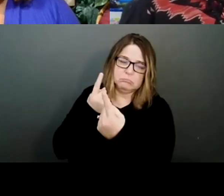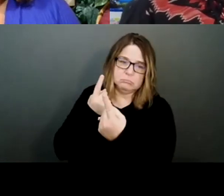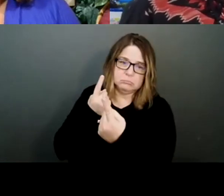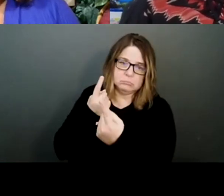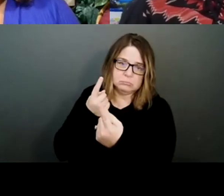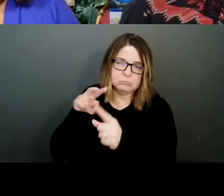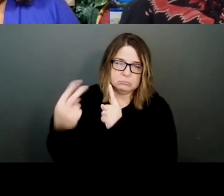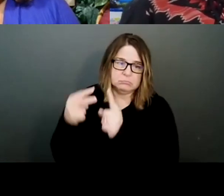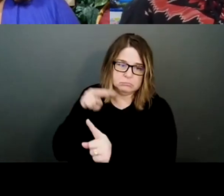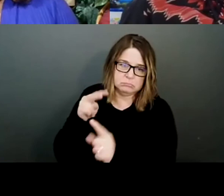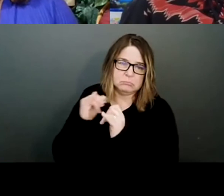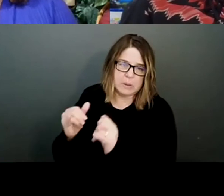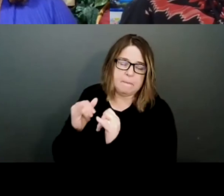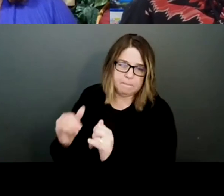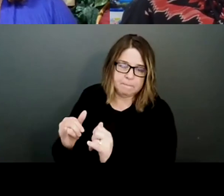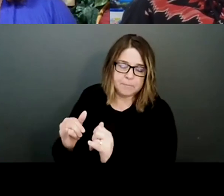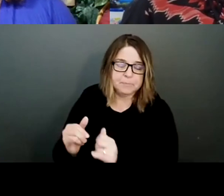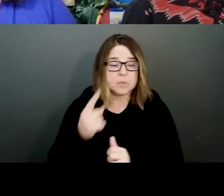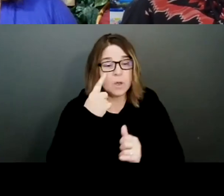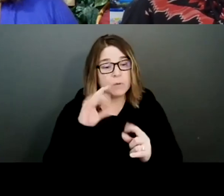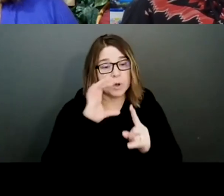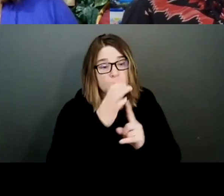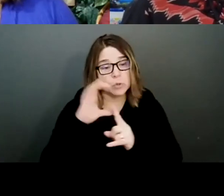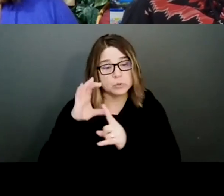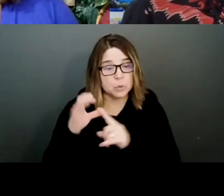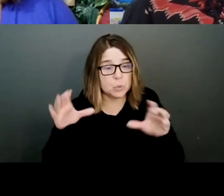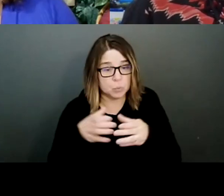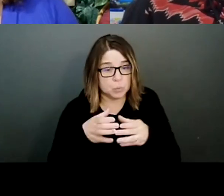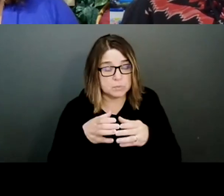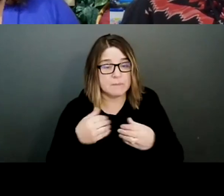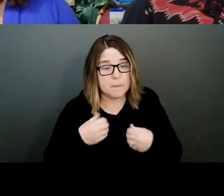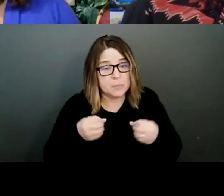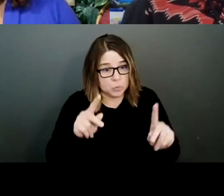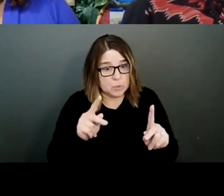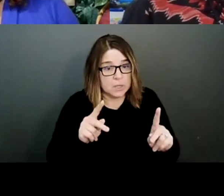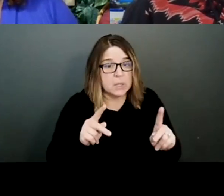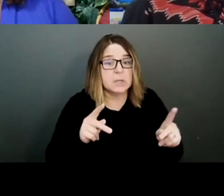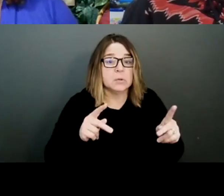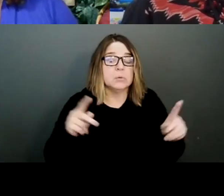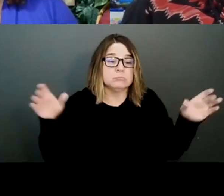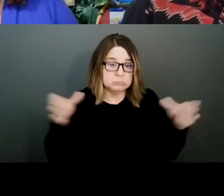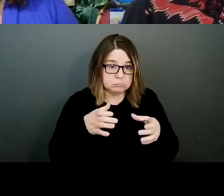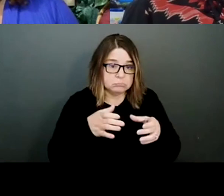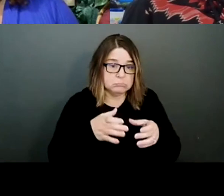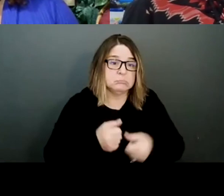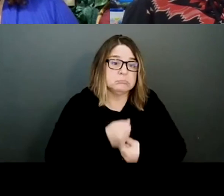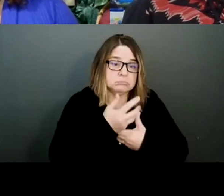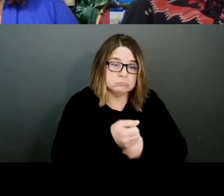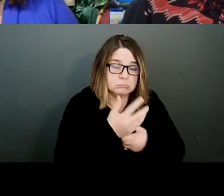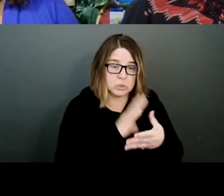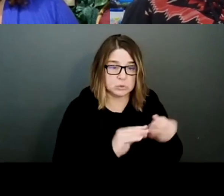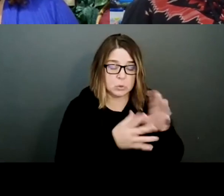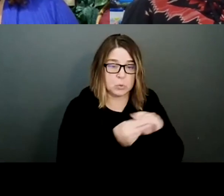cultural groups to have an opportunity to come together to share their stories amongst one another is extremely vital. So